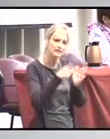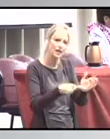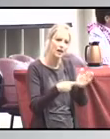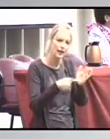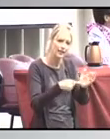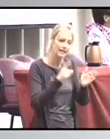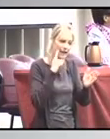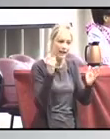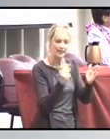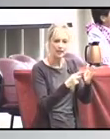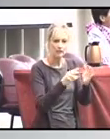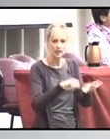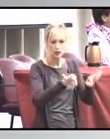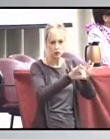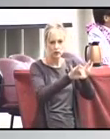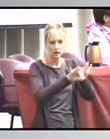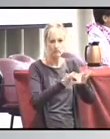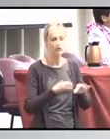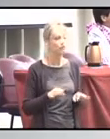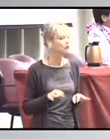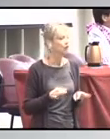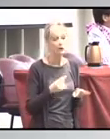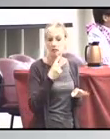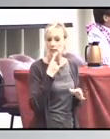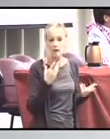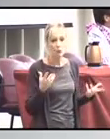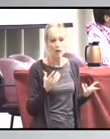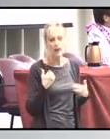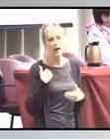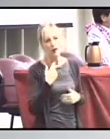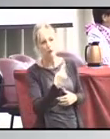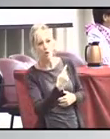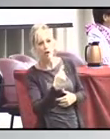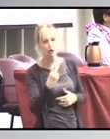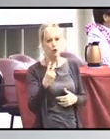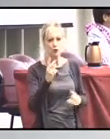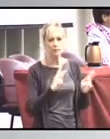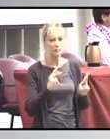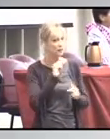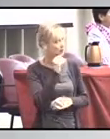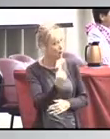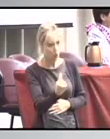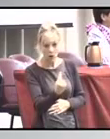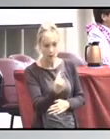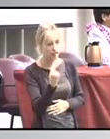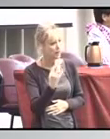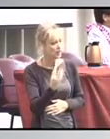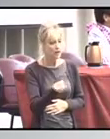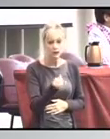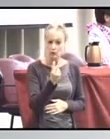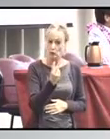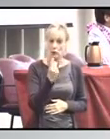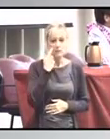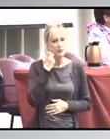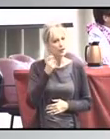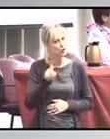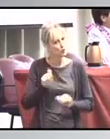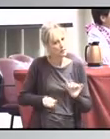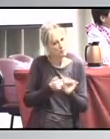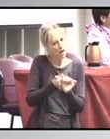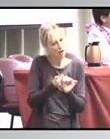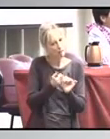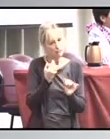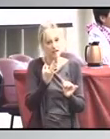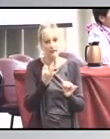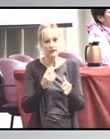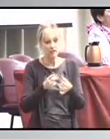as critical. The only thing I can say about that is have one or two people, not just one. You should have two, because there needs to be a backup if that